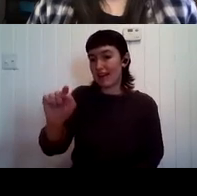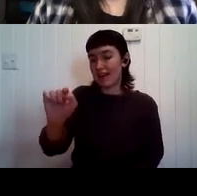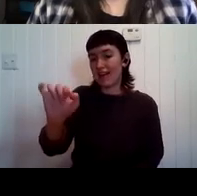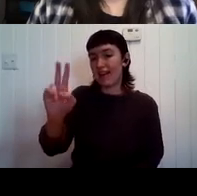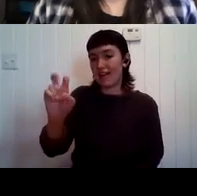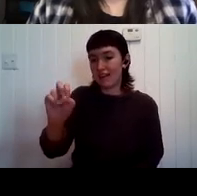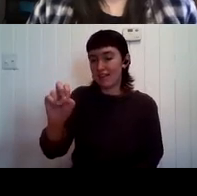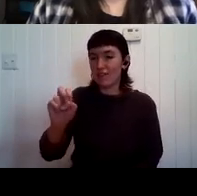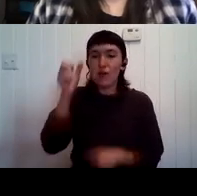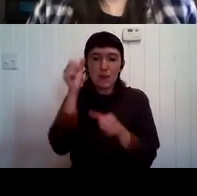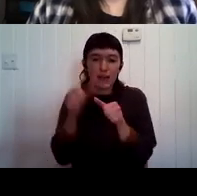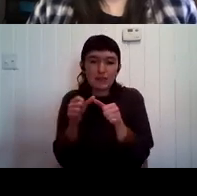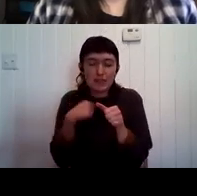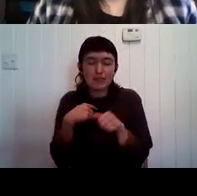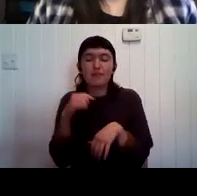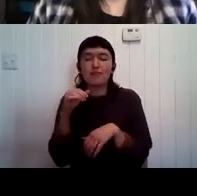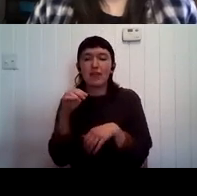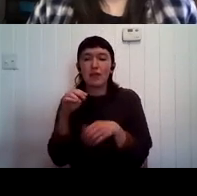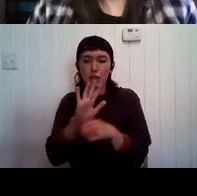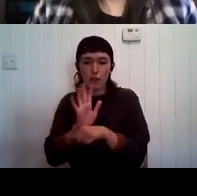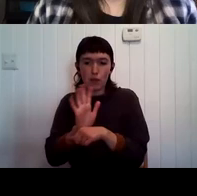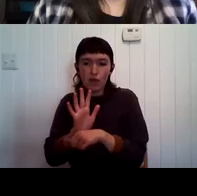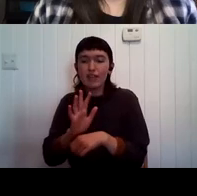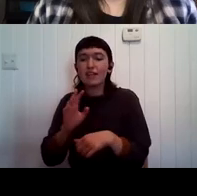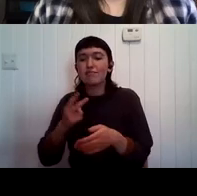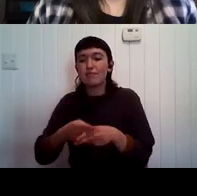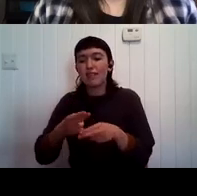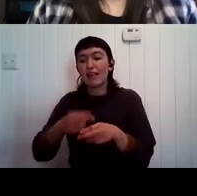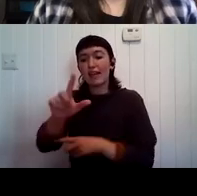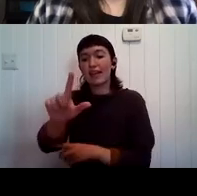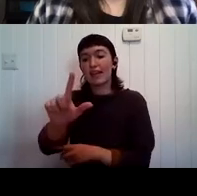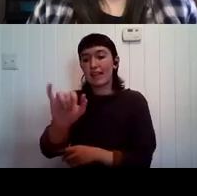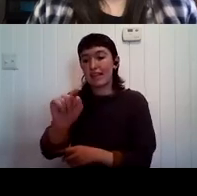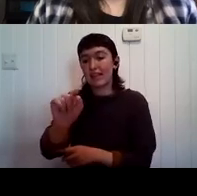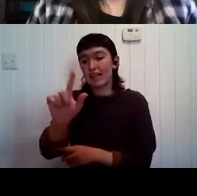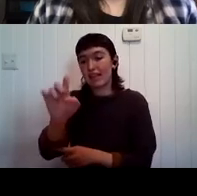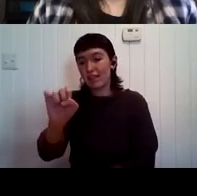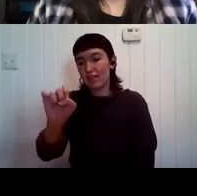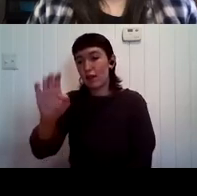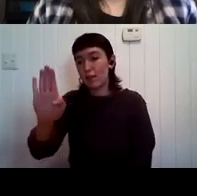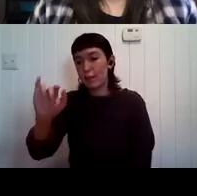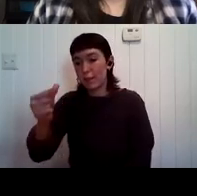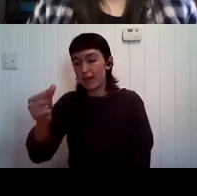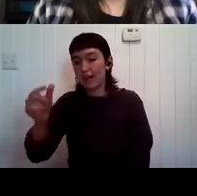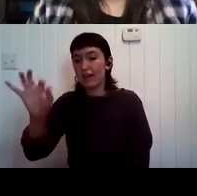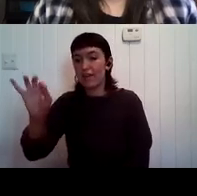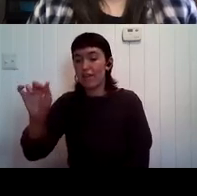Farm that I do recommend people watch. Little Big Farm, it's a really good movie that shows